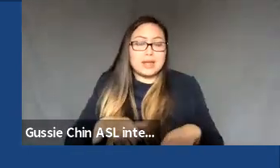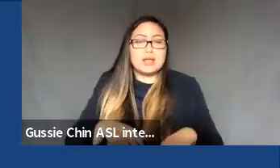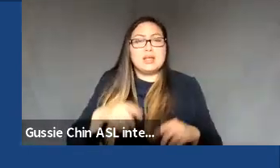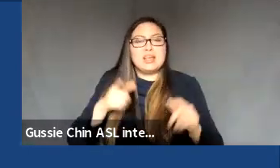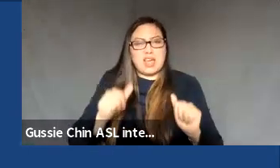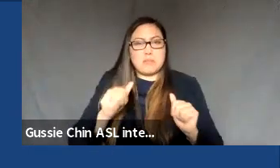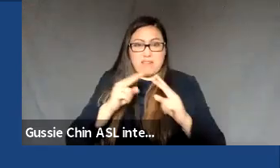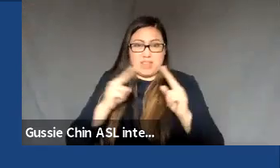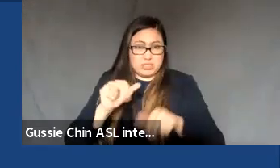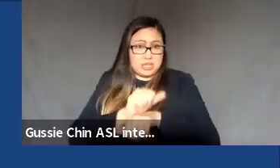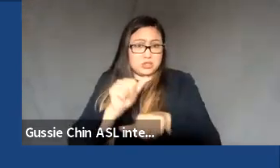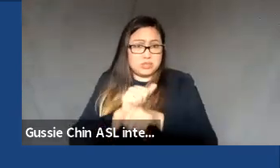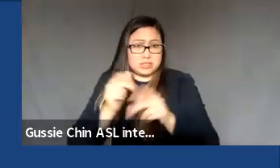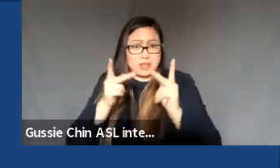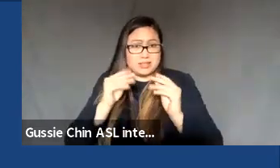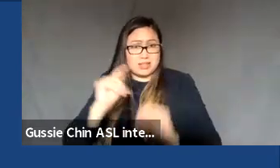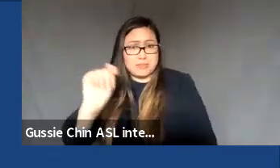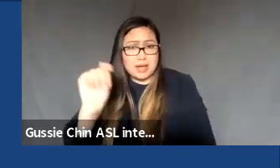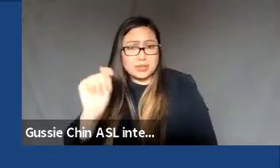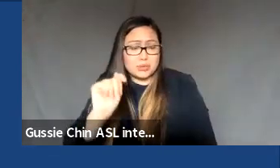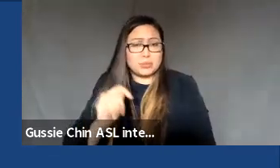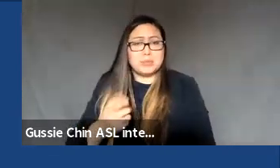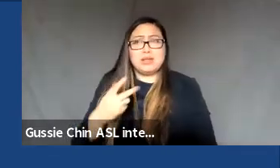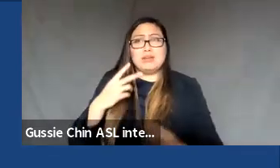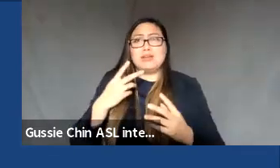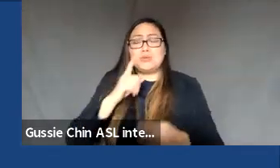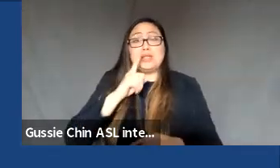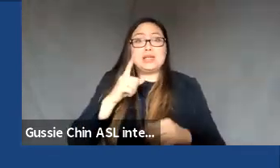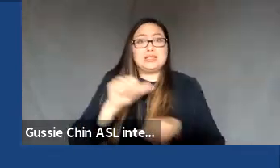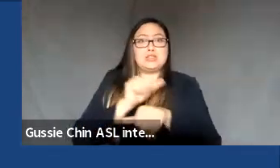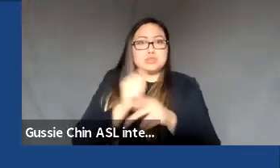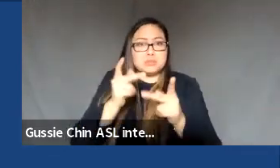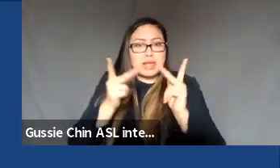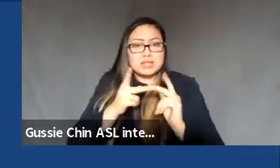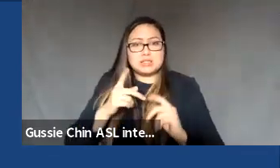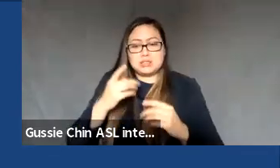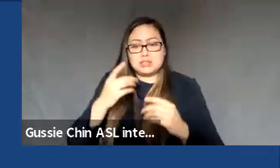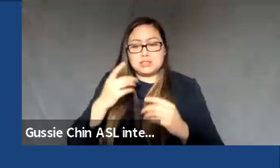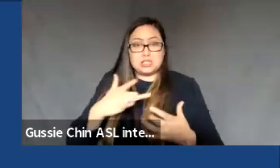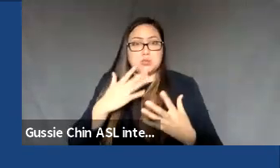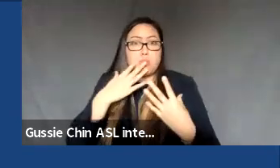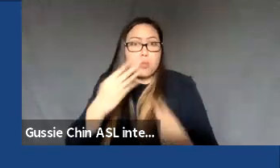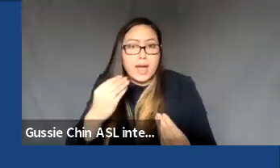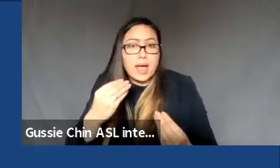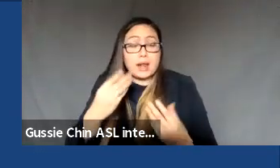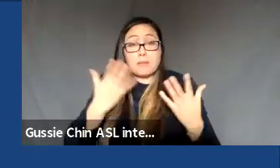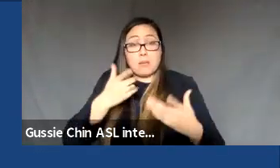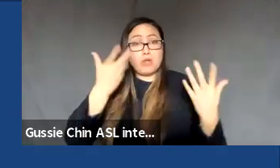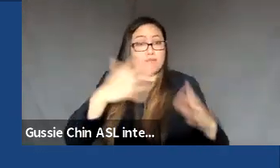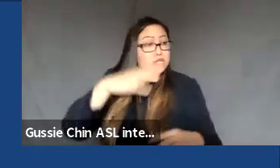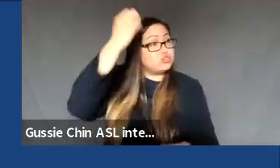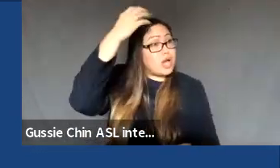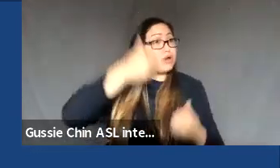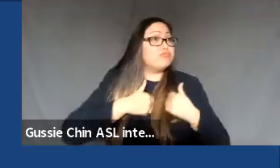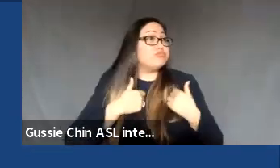right? The toilet room or bathing room is really one of those dangerous places where things are wet, and maybe you've just taken a shower or